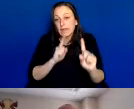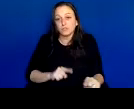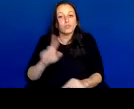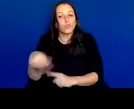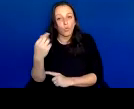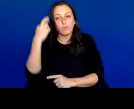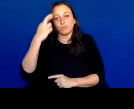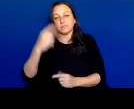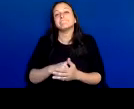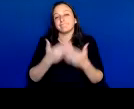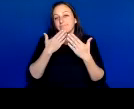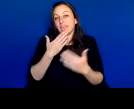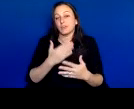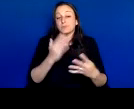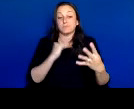Great, thank you. Stephanie.